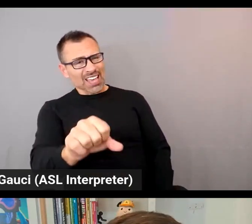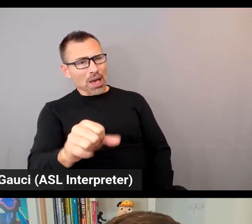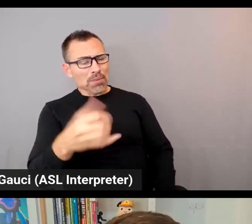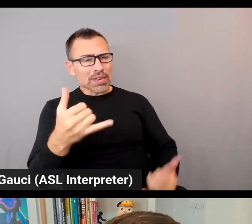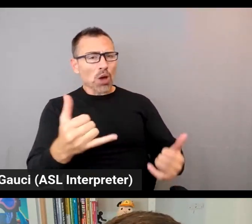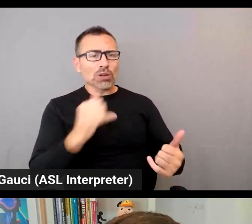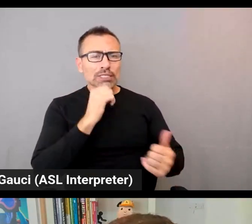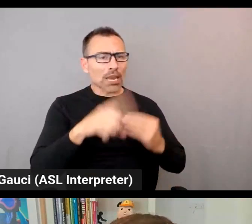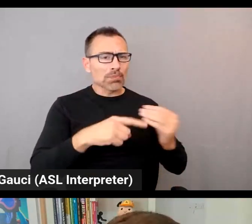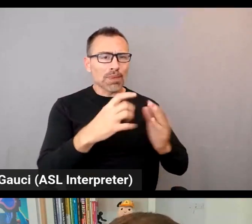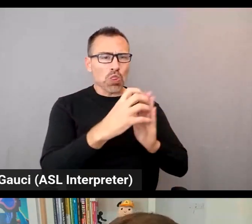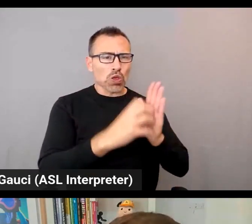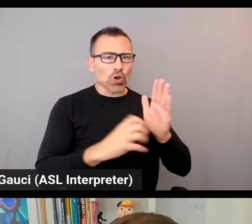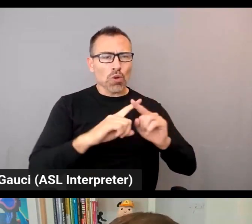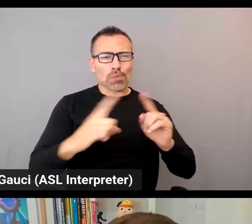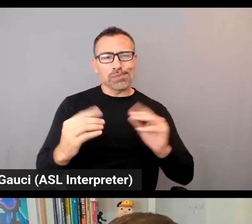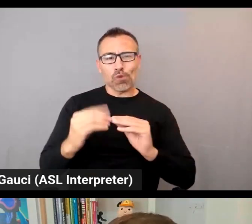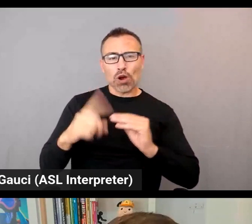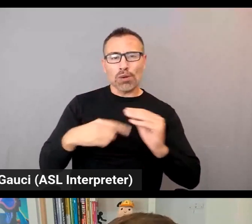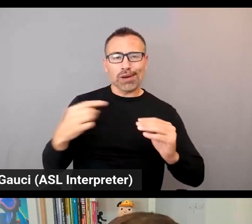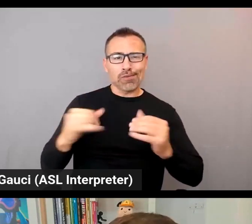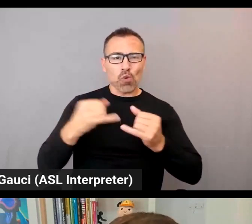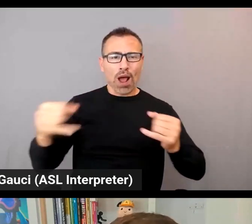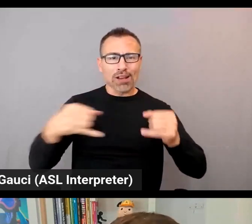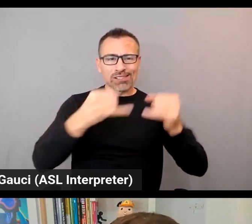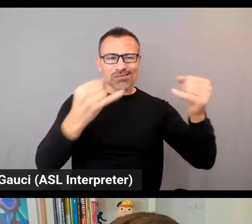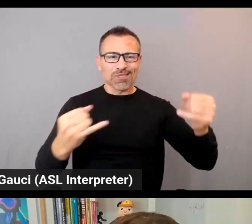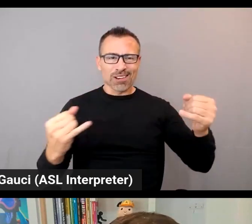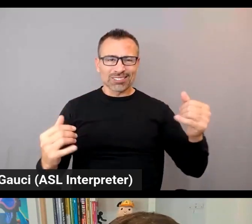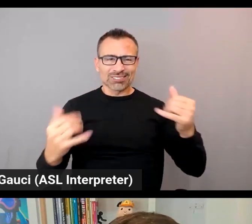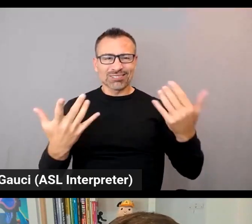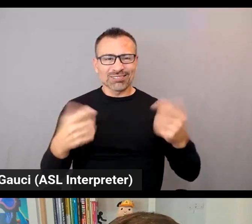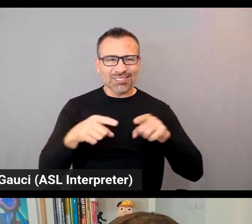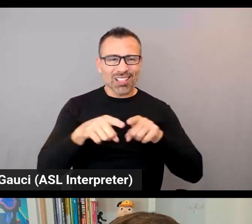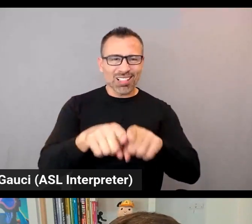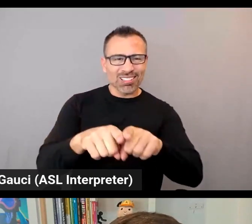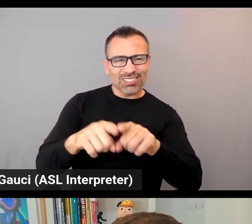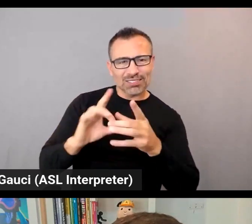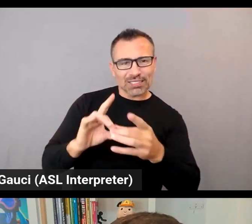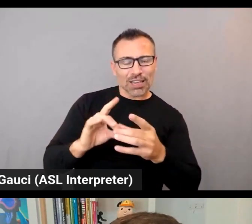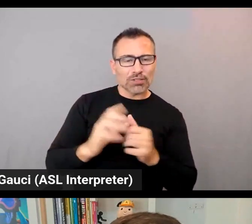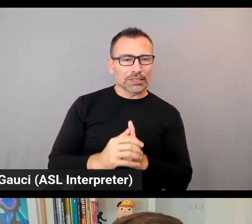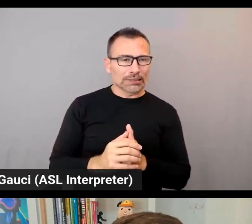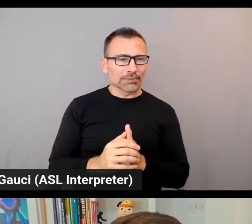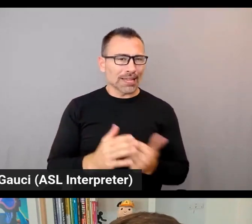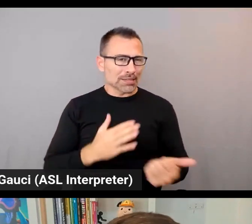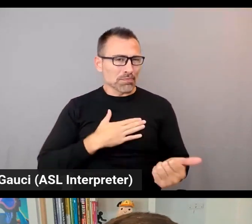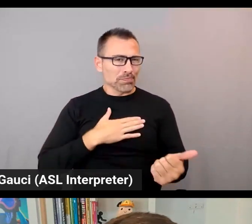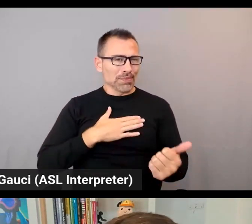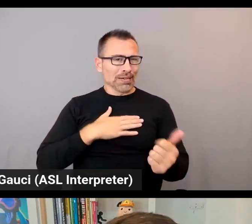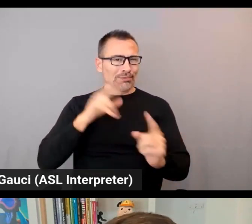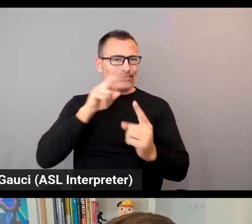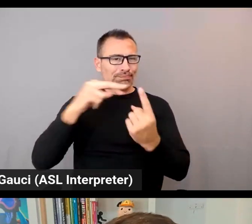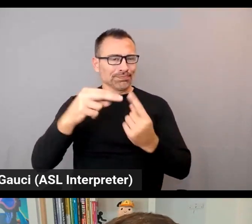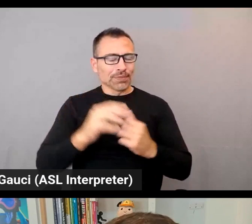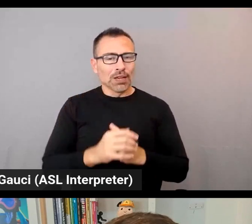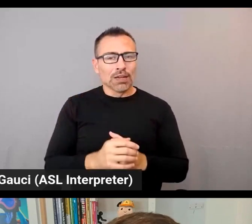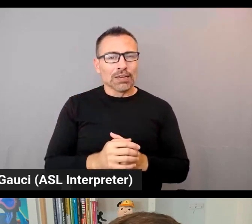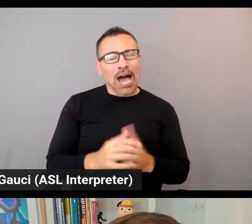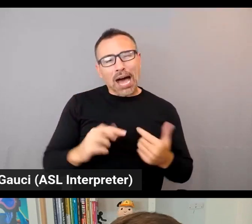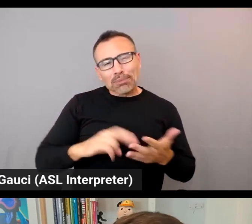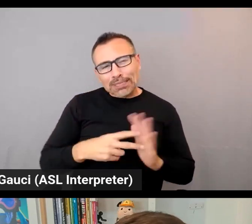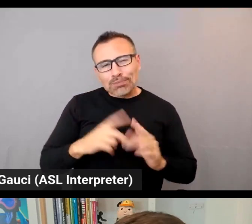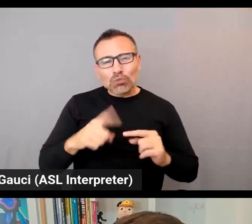together. In a sense, the way I look at it, right? So, I mean, when you're doing